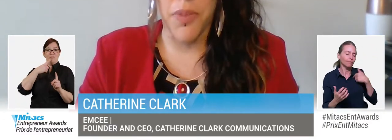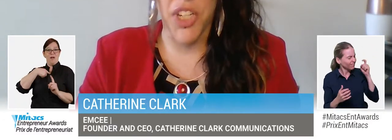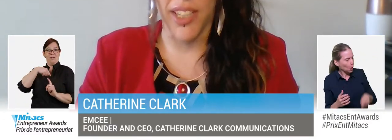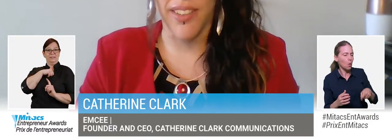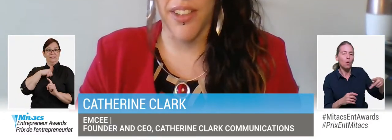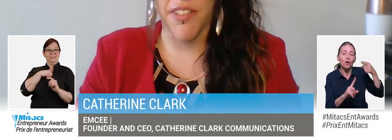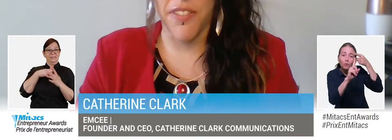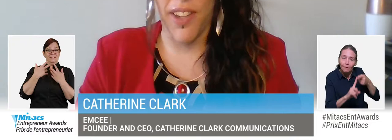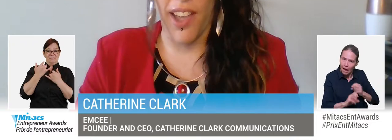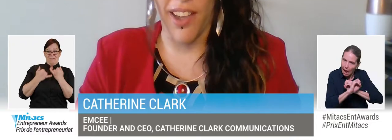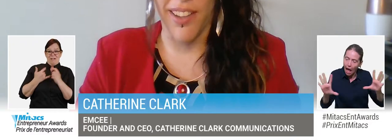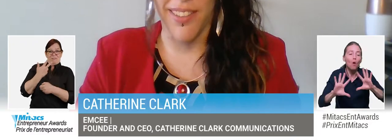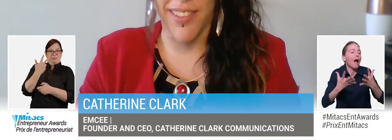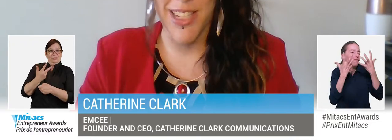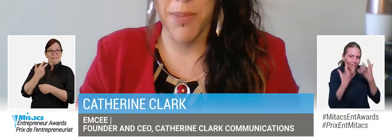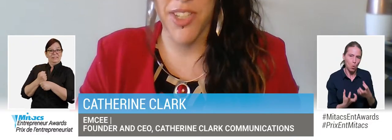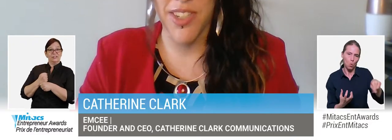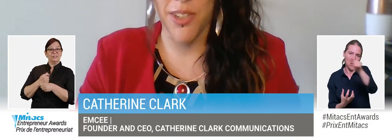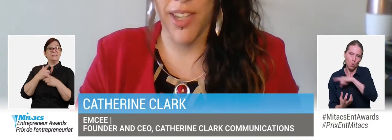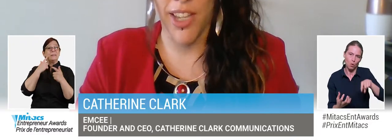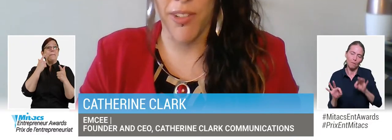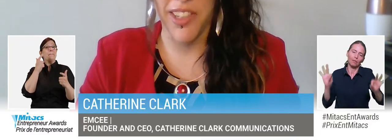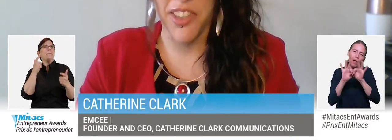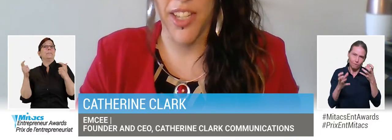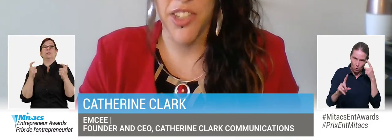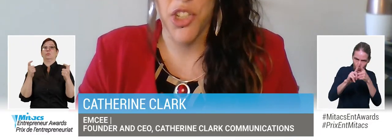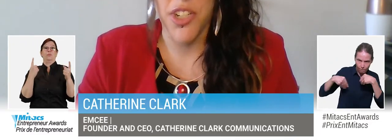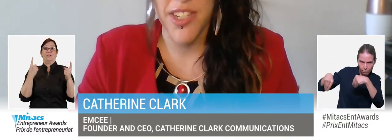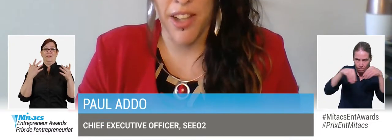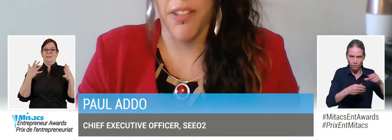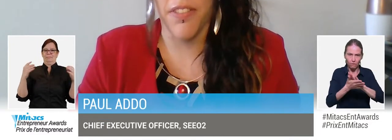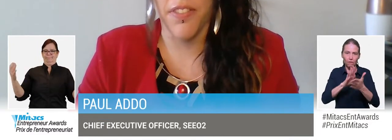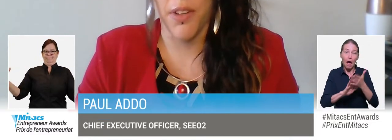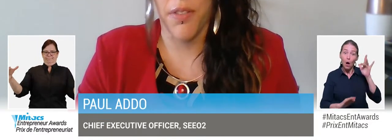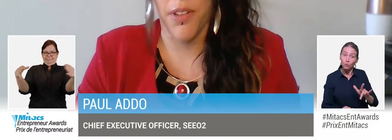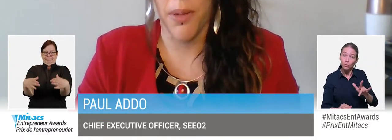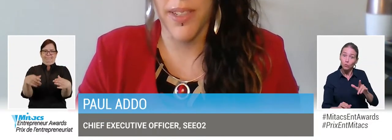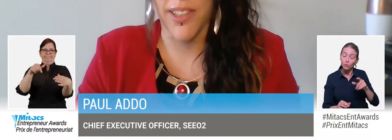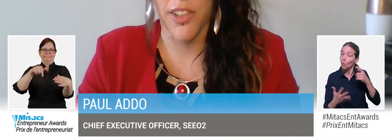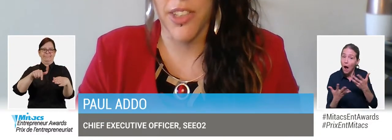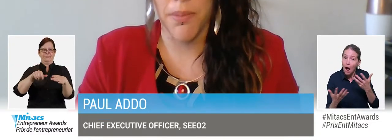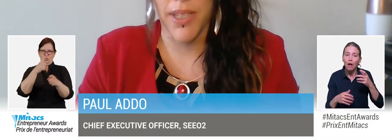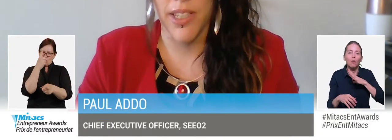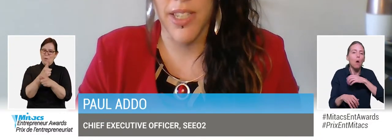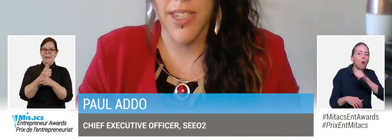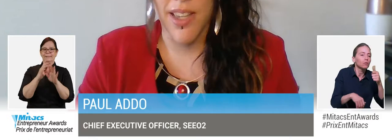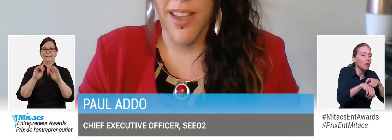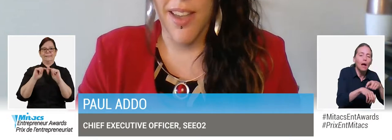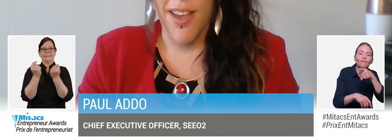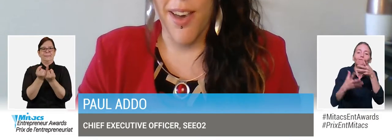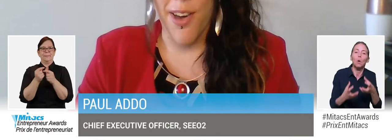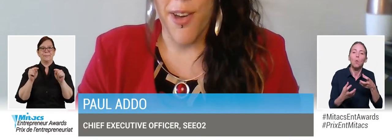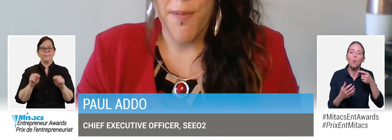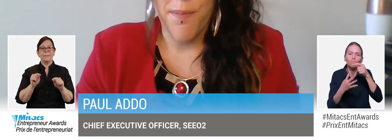remain objective and as much as you can detach yourself from the technology,